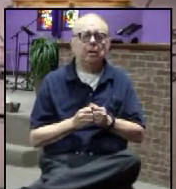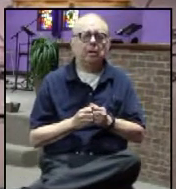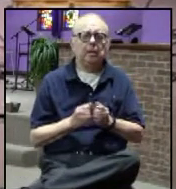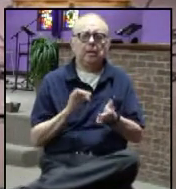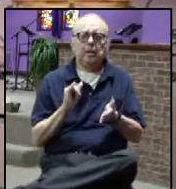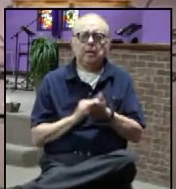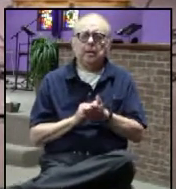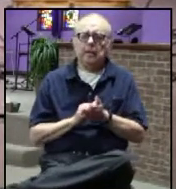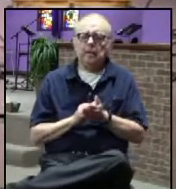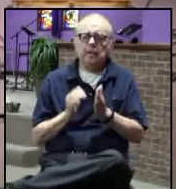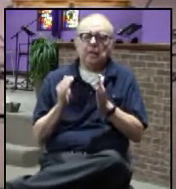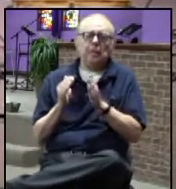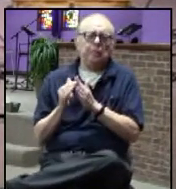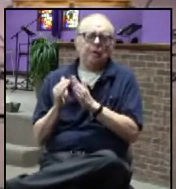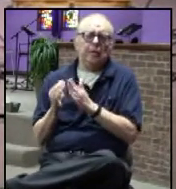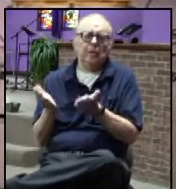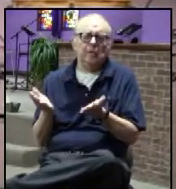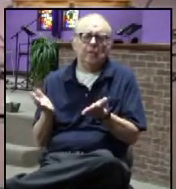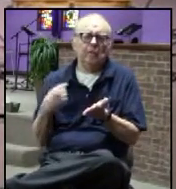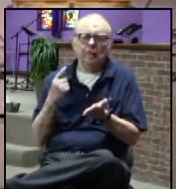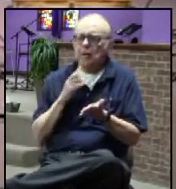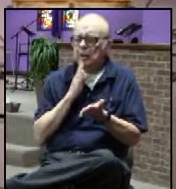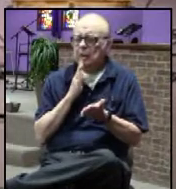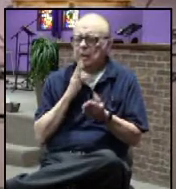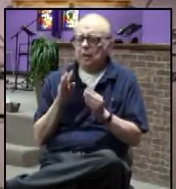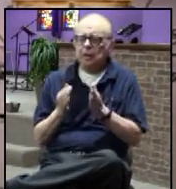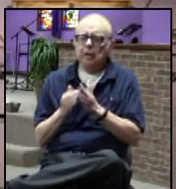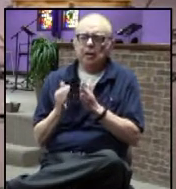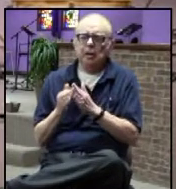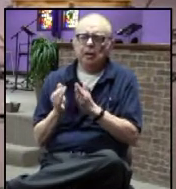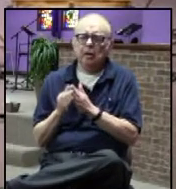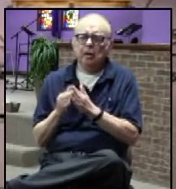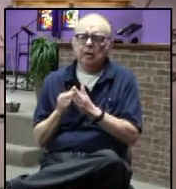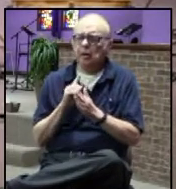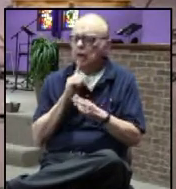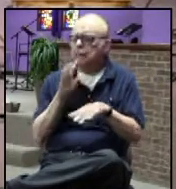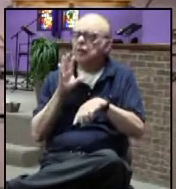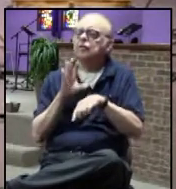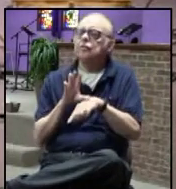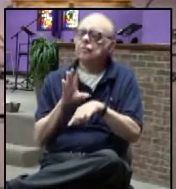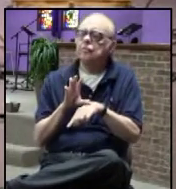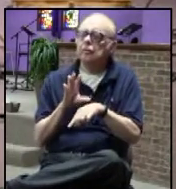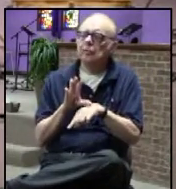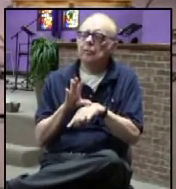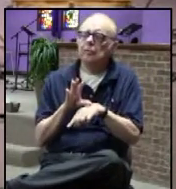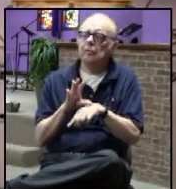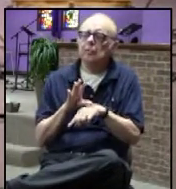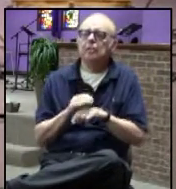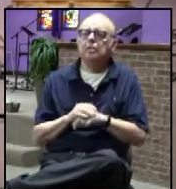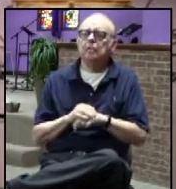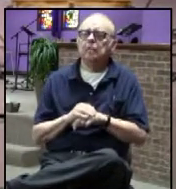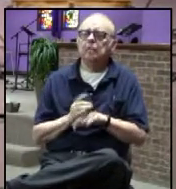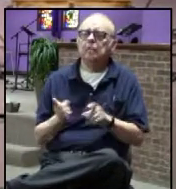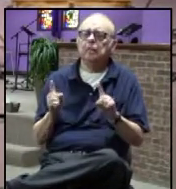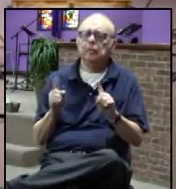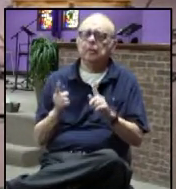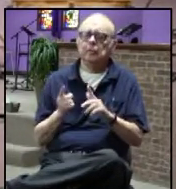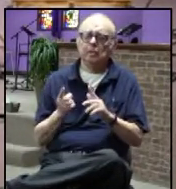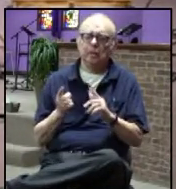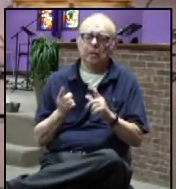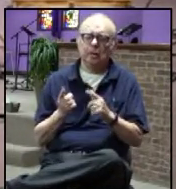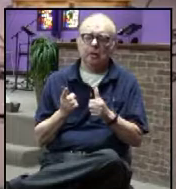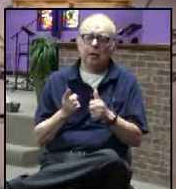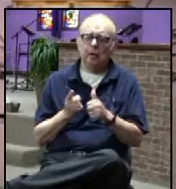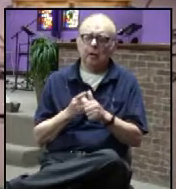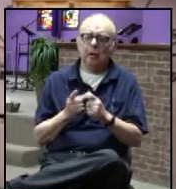And that's what community, we talked about community. Community is in the church. When they first started, they